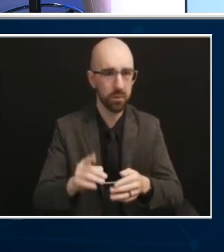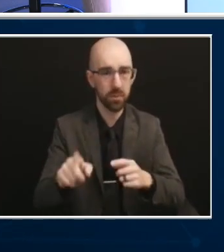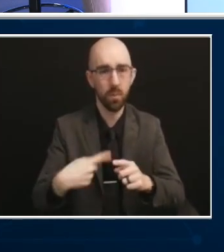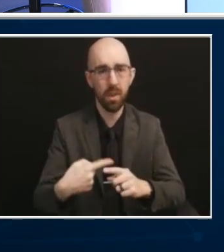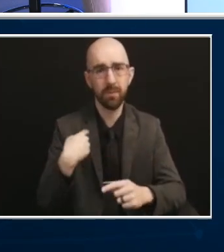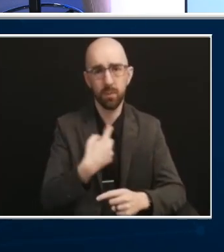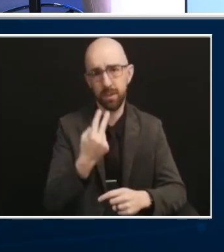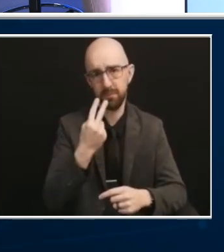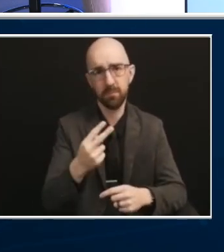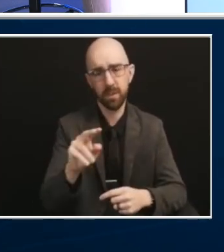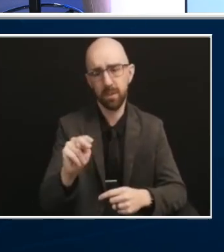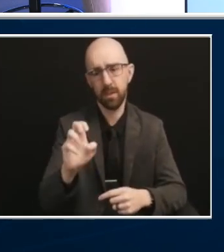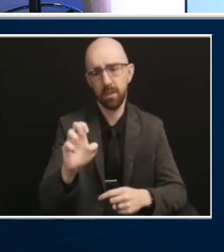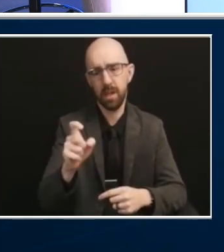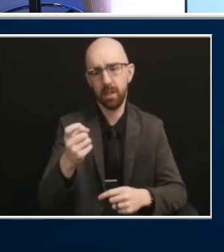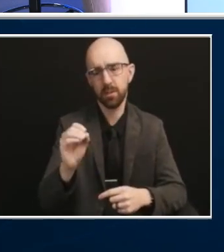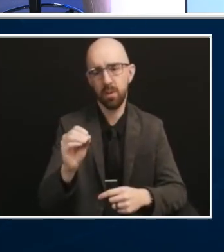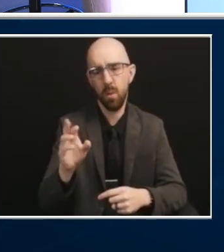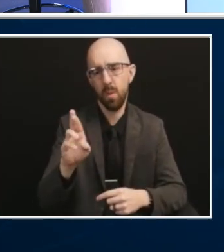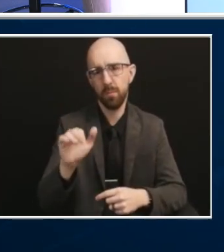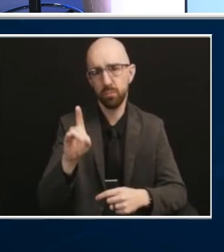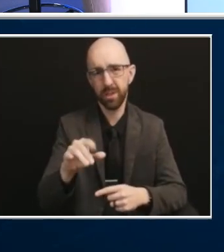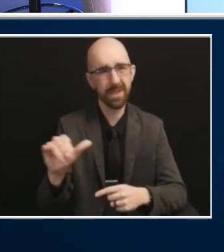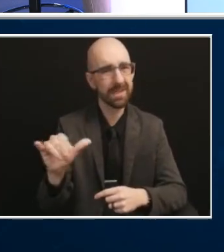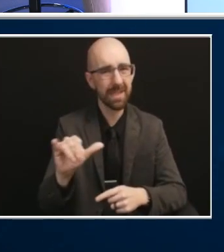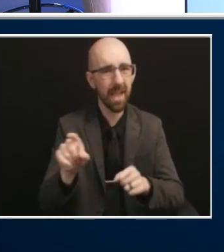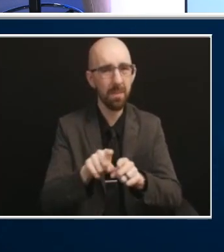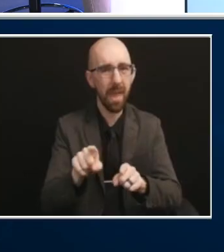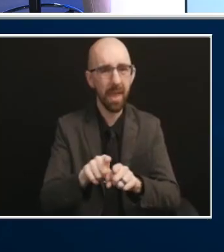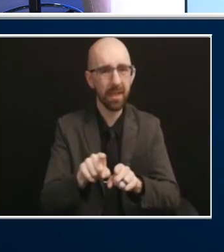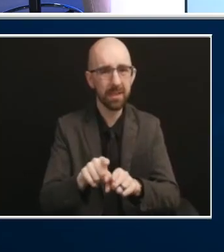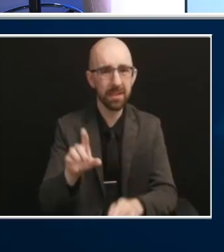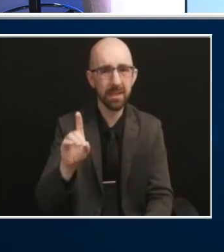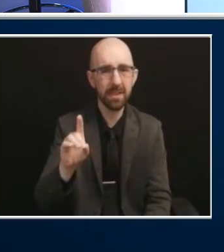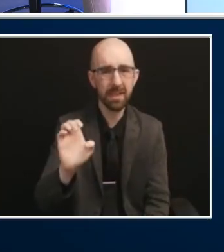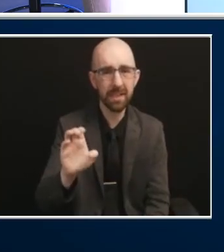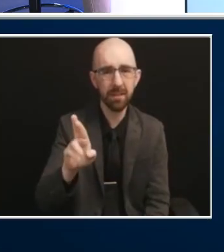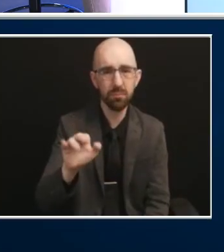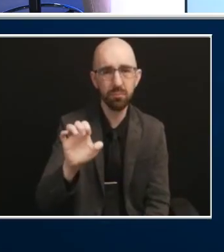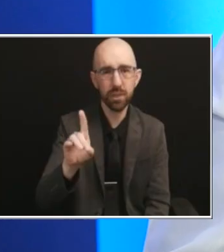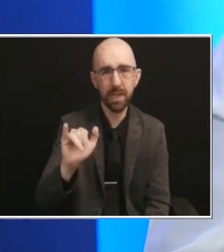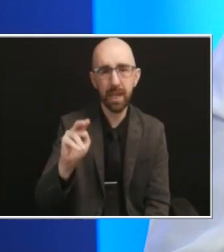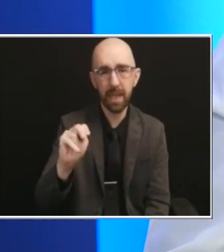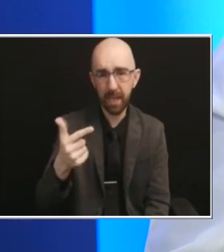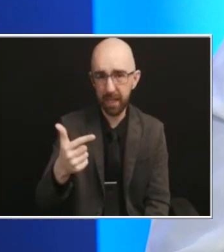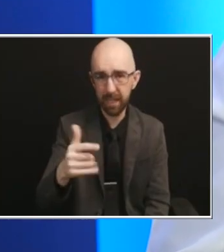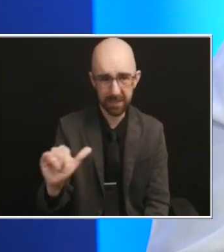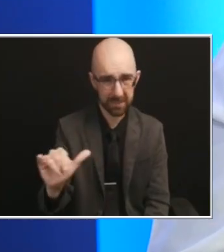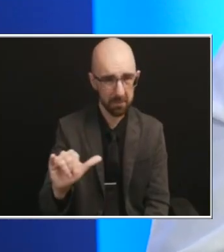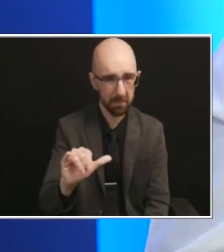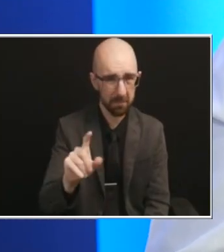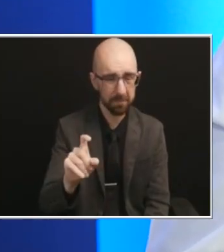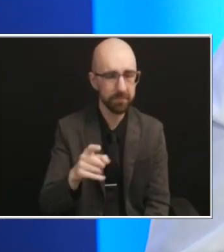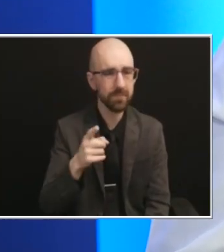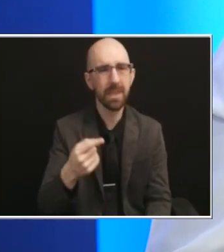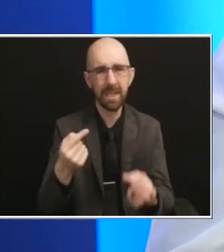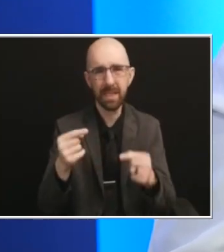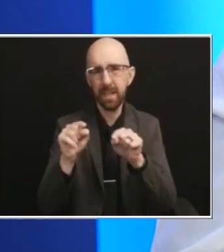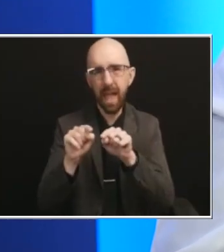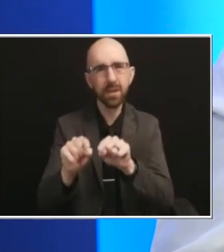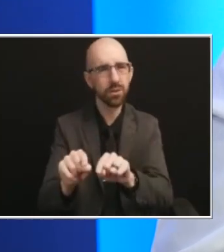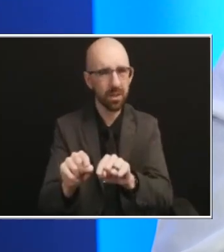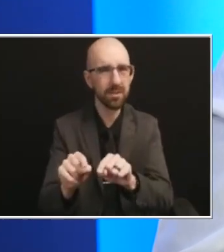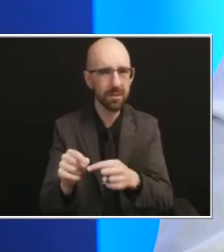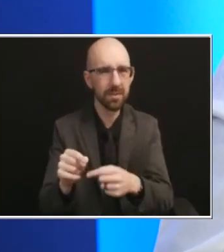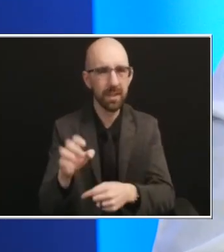the Nexobrid, is that the same as debriding when we hear about debriding? You know, it's an adjunct. It's an